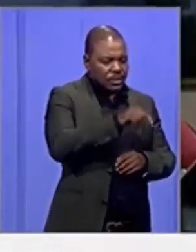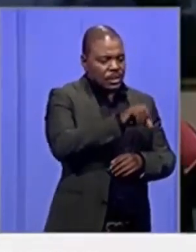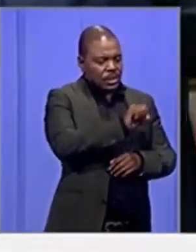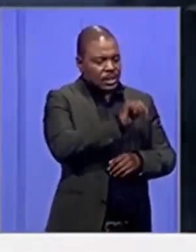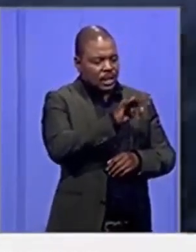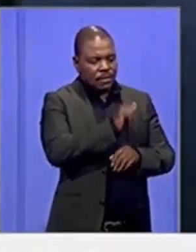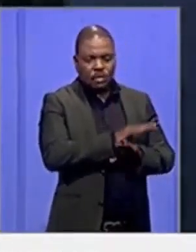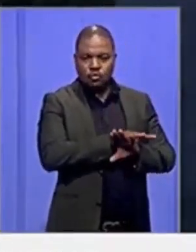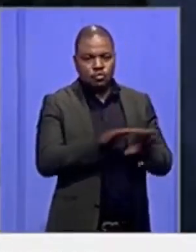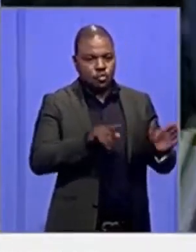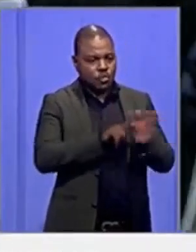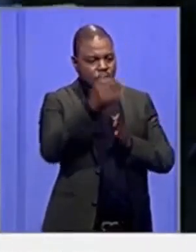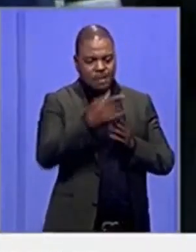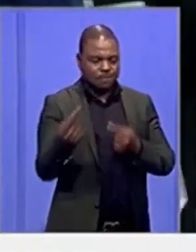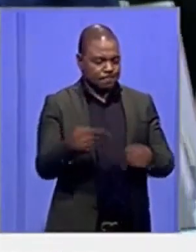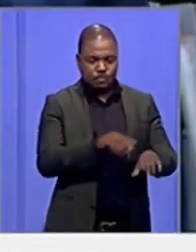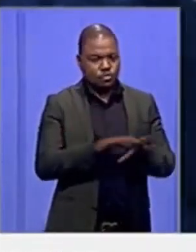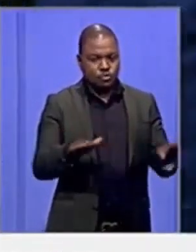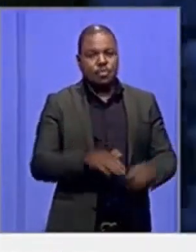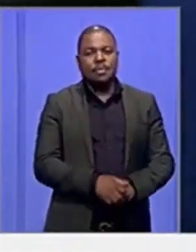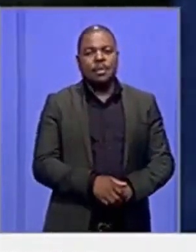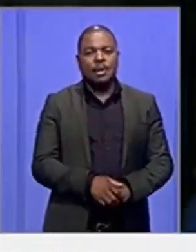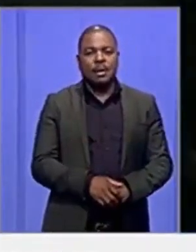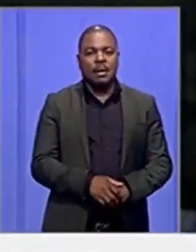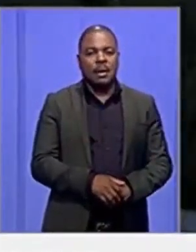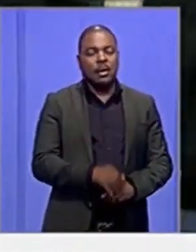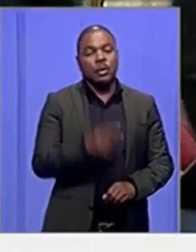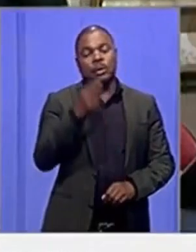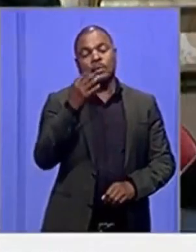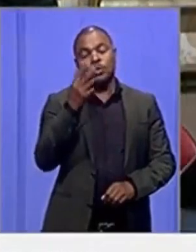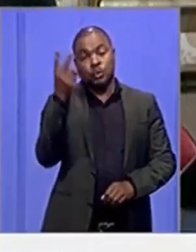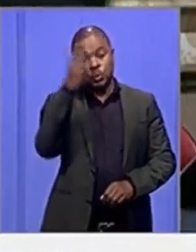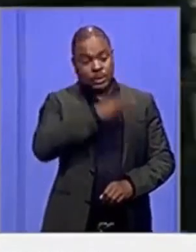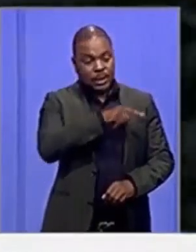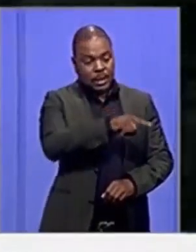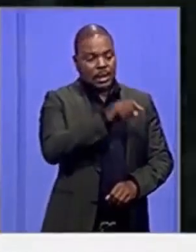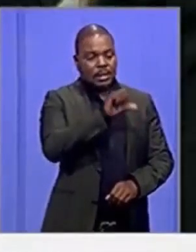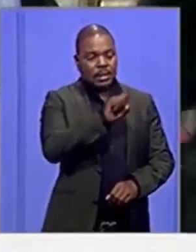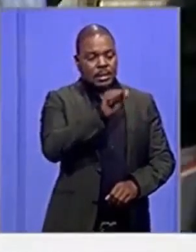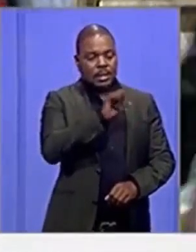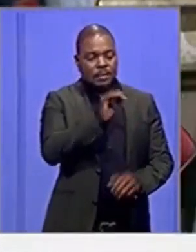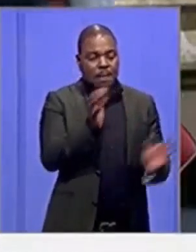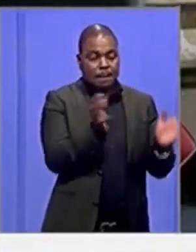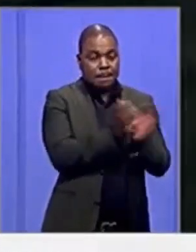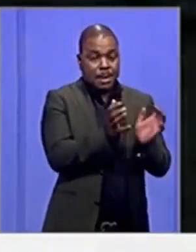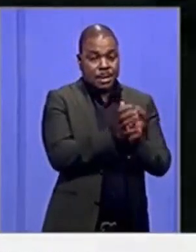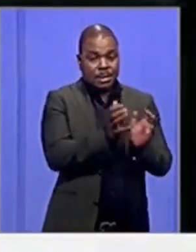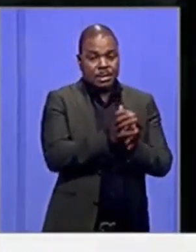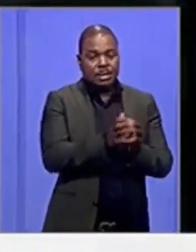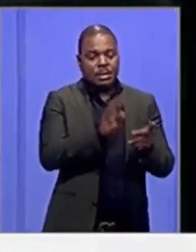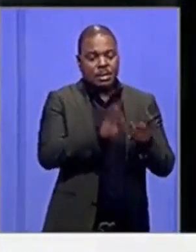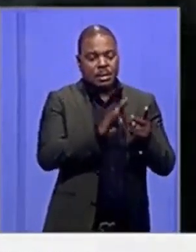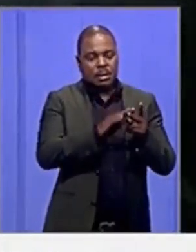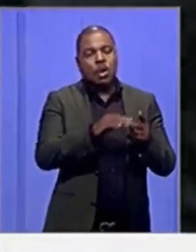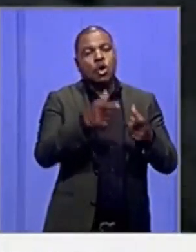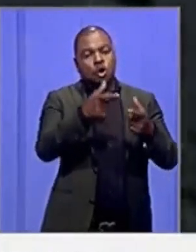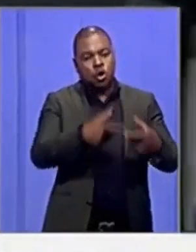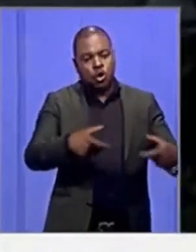Safa mo mafelelong a beke ye kopano ya matjatji a mabedi ya Safa e tlo tswalelwa ke Congress